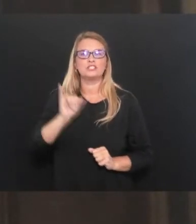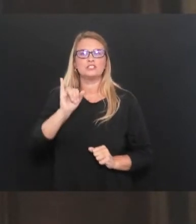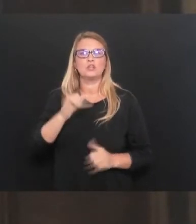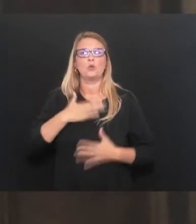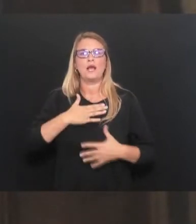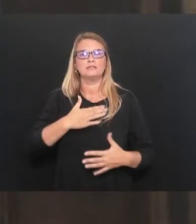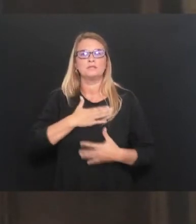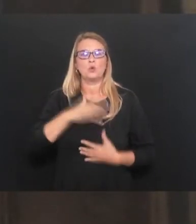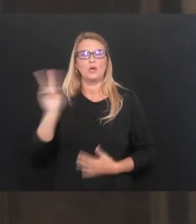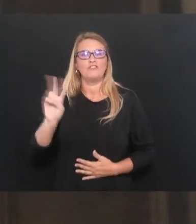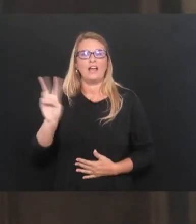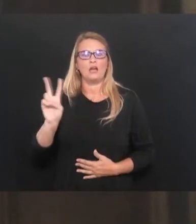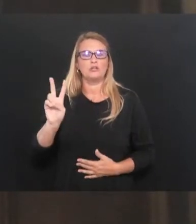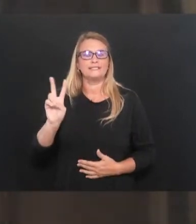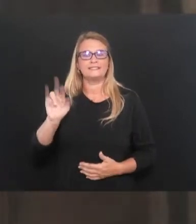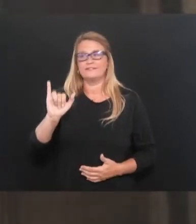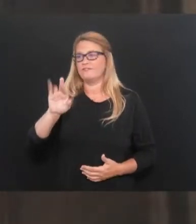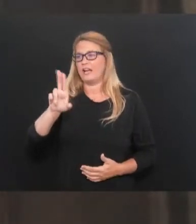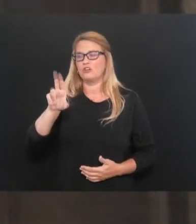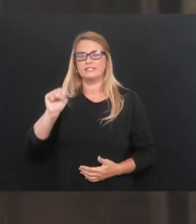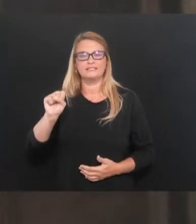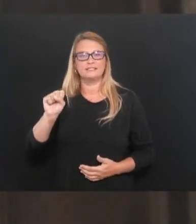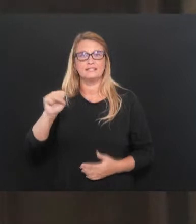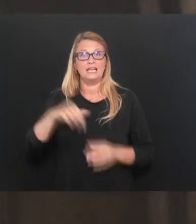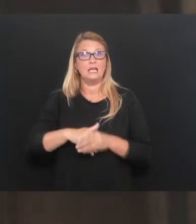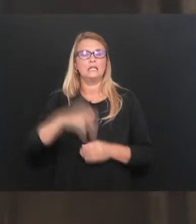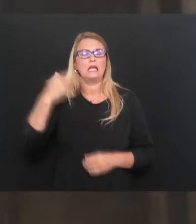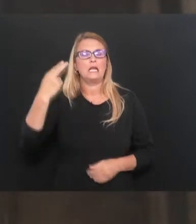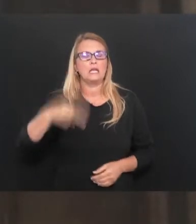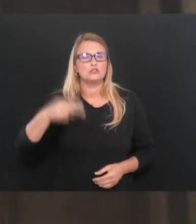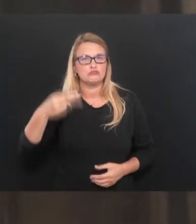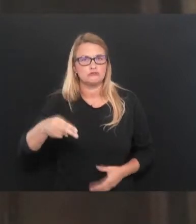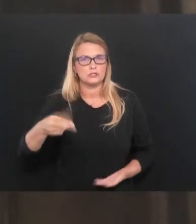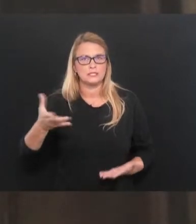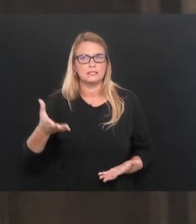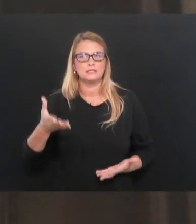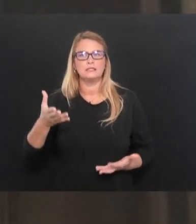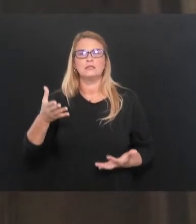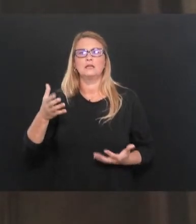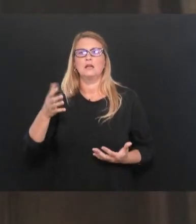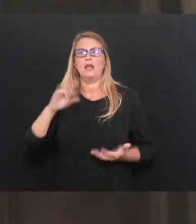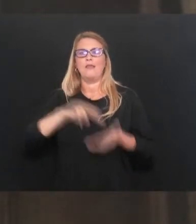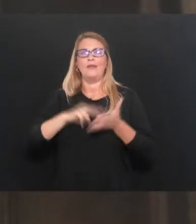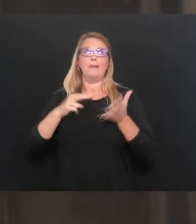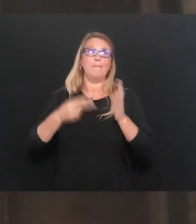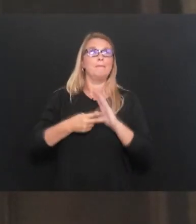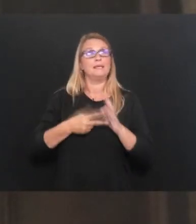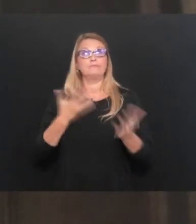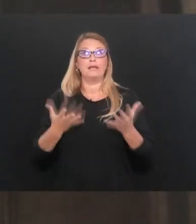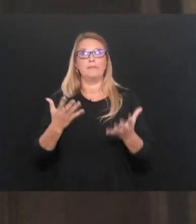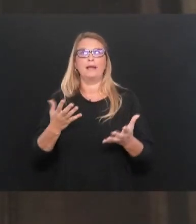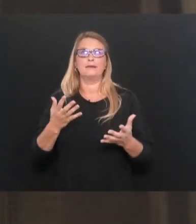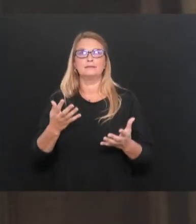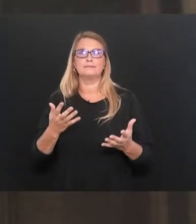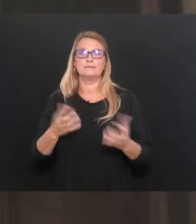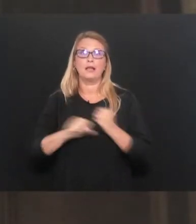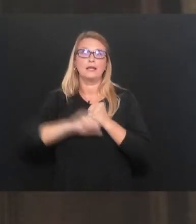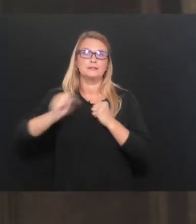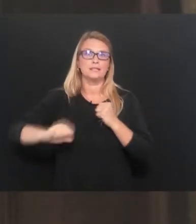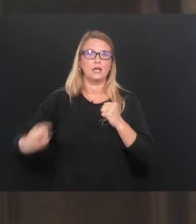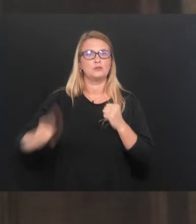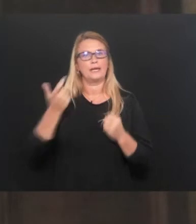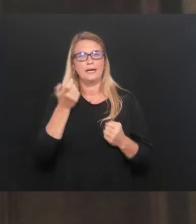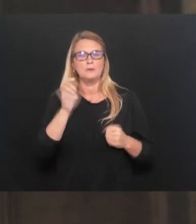virus, perhaps in our history. That may be a bit of an overstatement, but this Delta variant